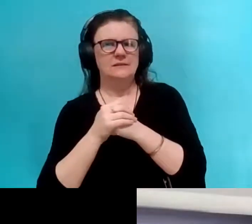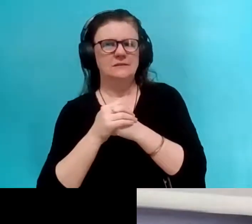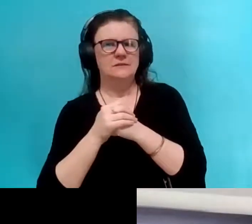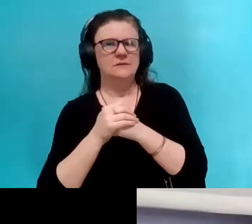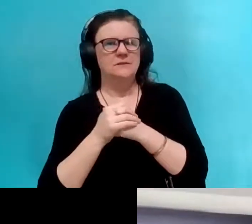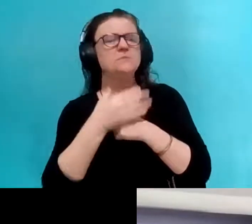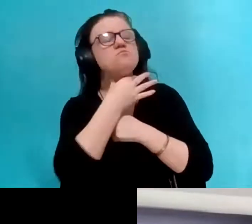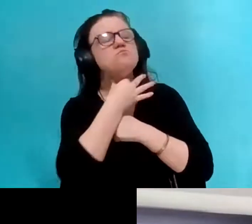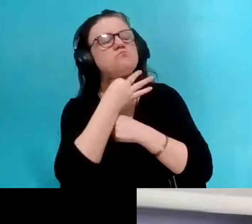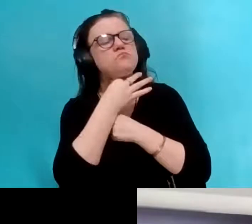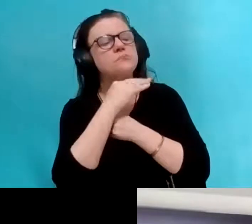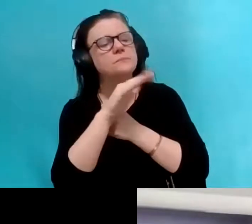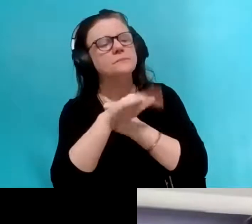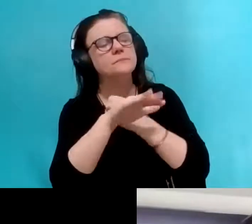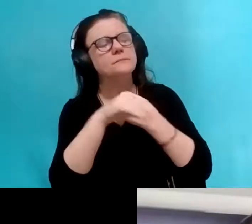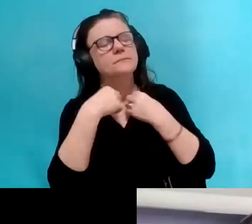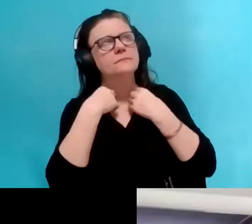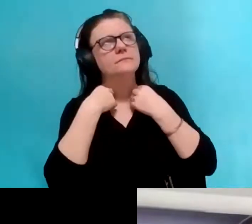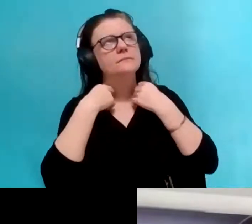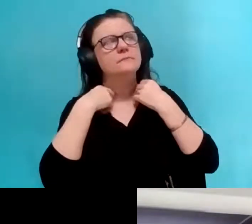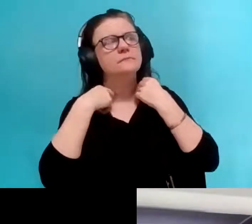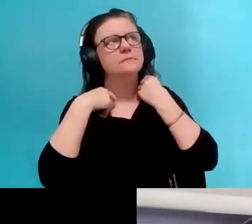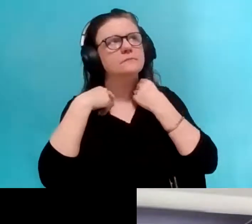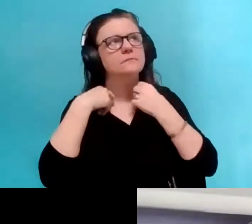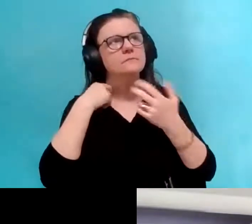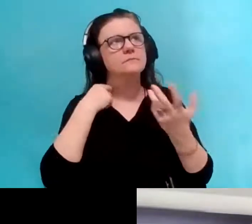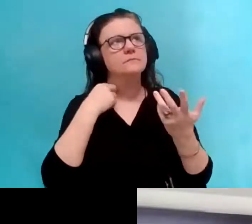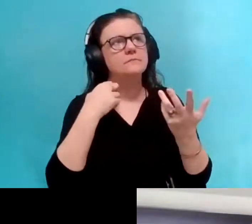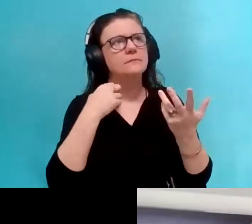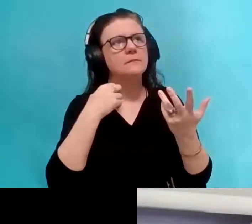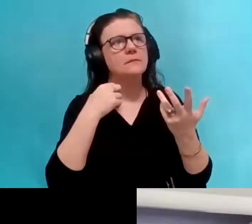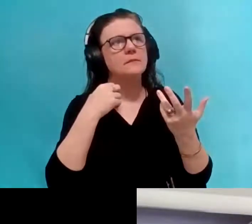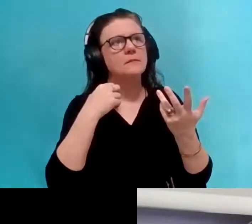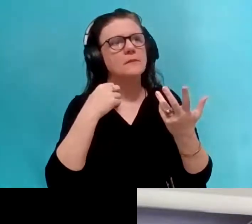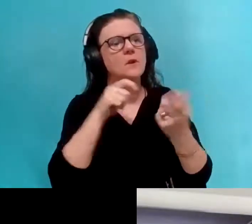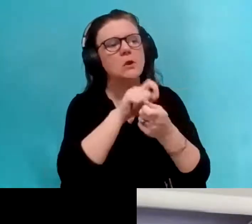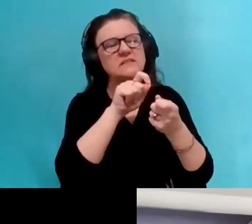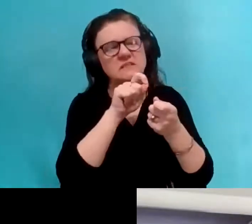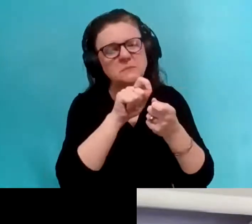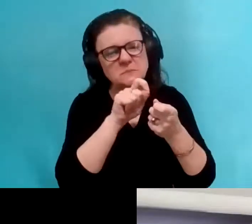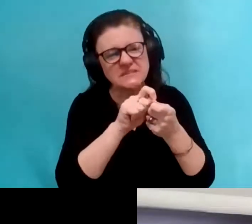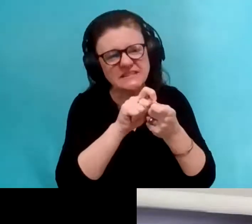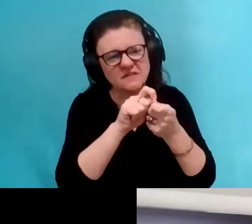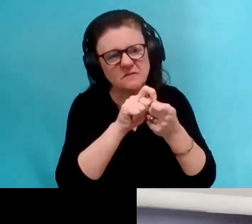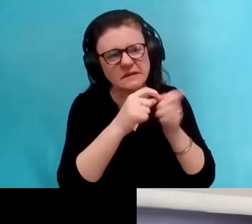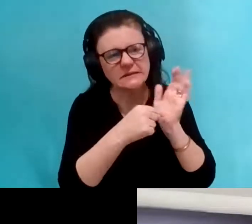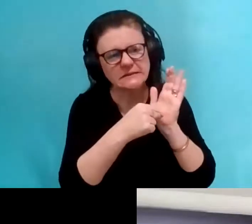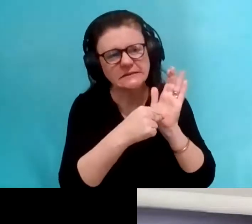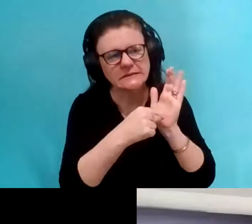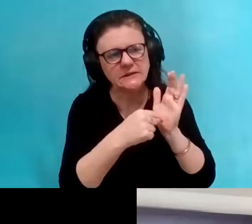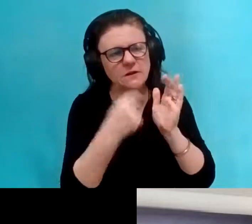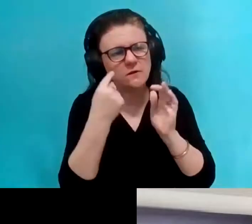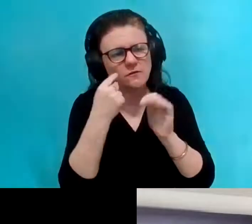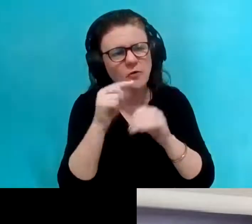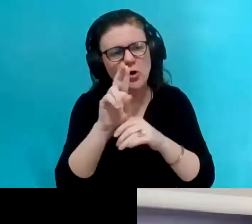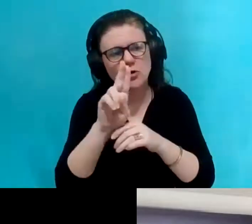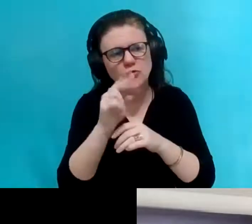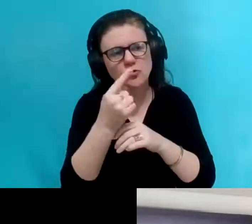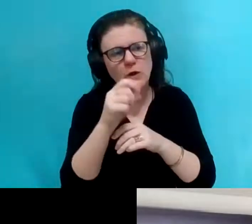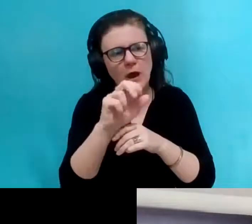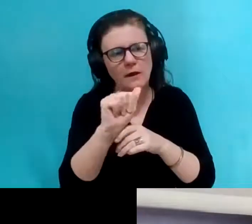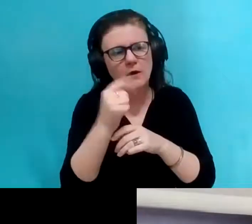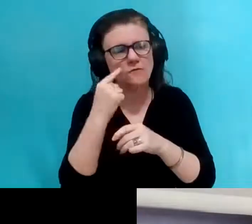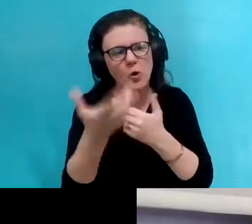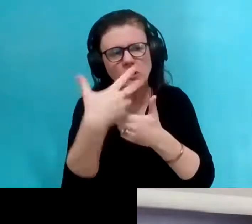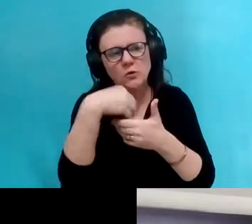you clarify which specific indicators were used in the Uganda example when collecting